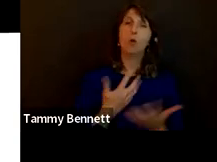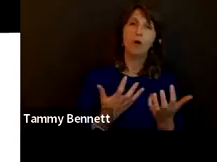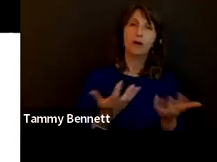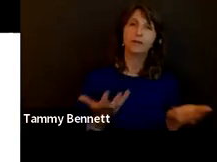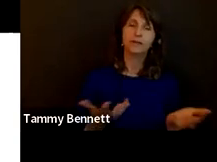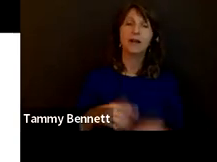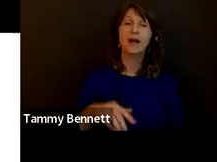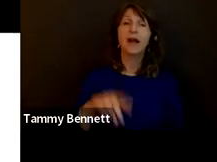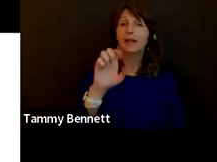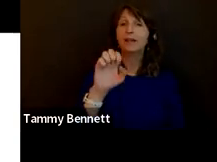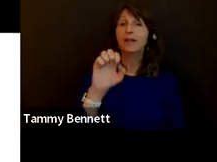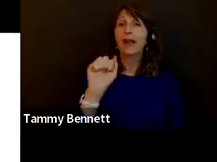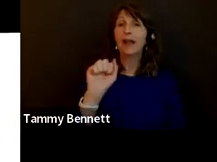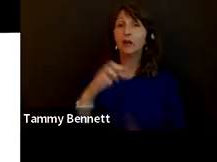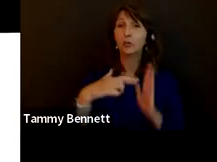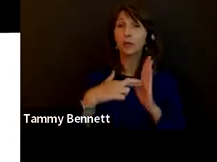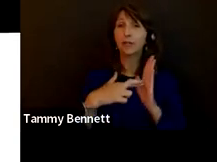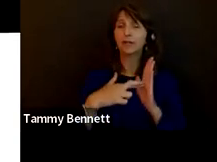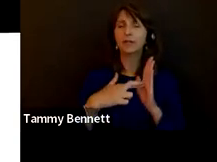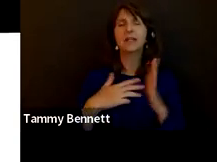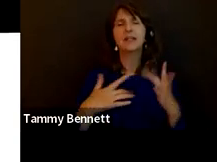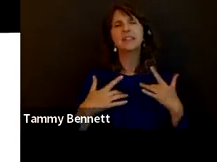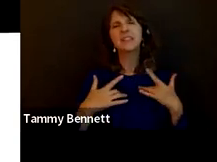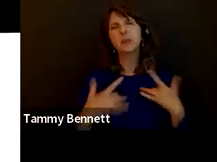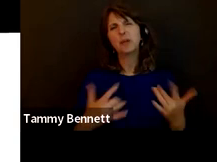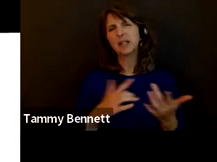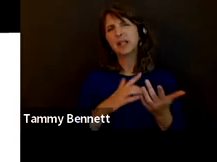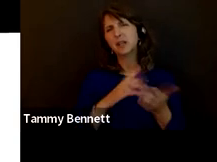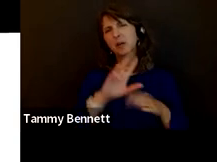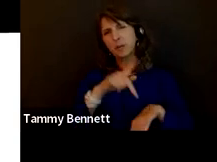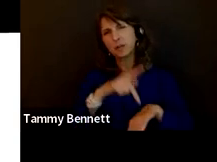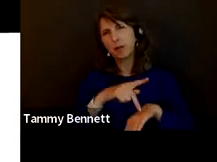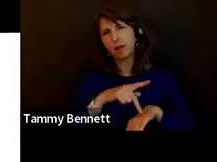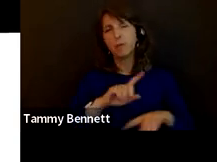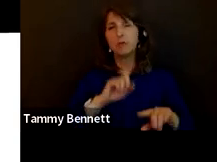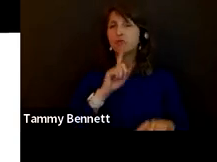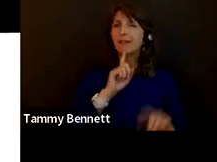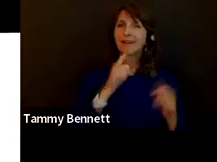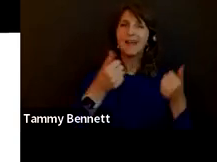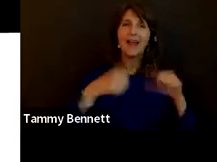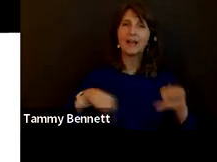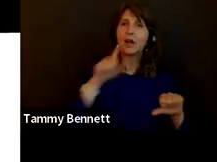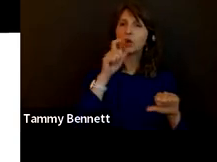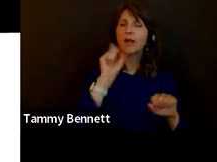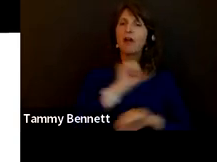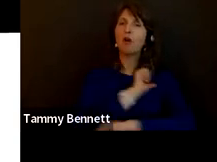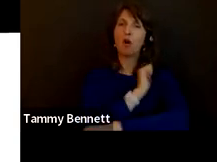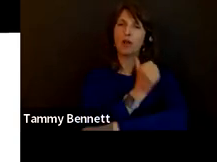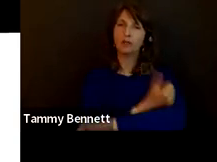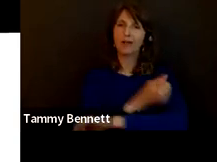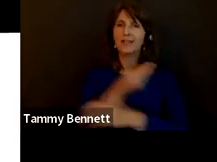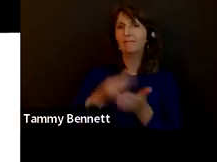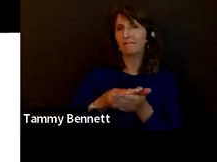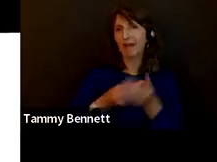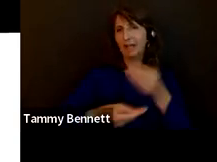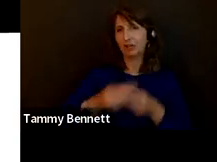representative, frequently at a school, this is the principal, but most importantly, it's the person that can authorize financial decisions. They can say, hey, we've got